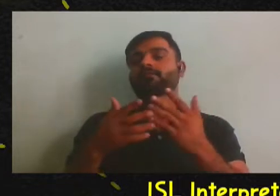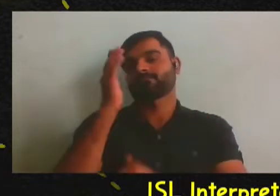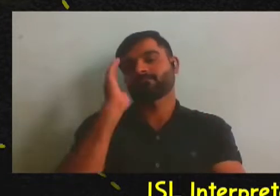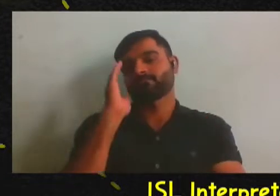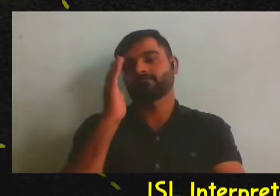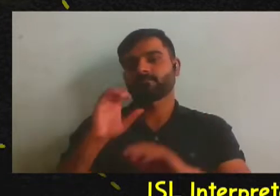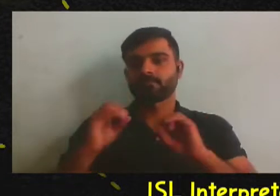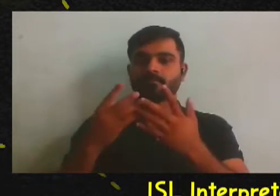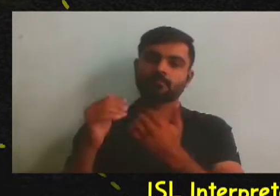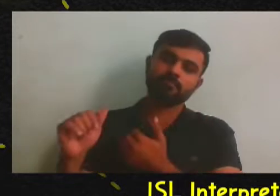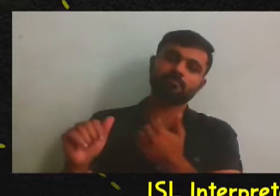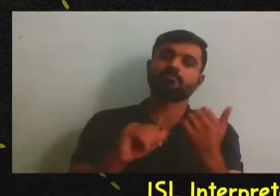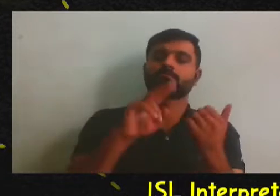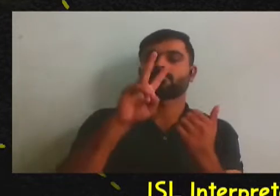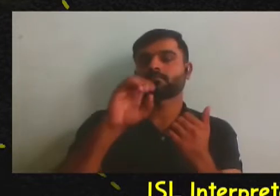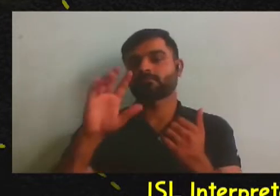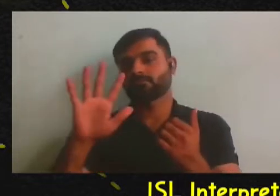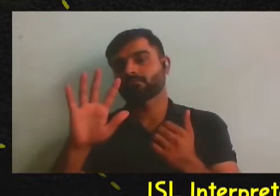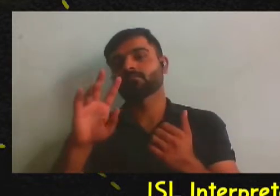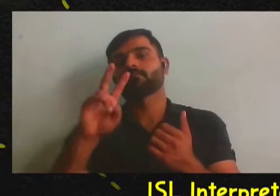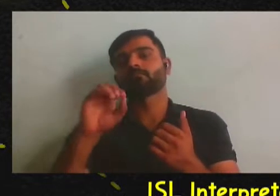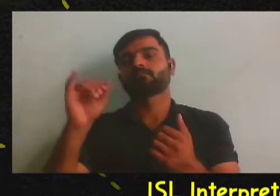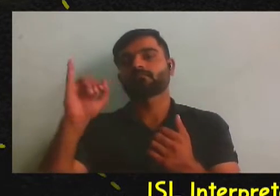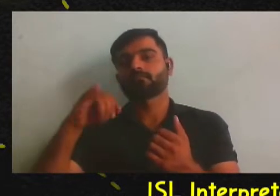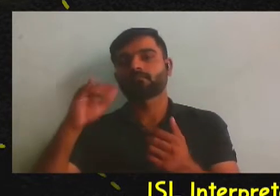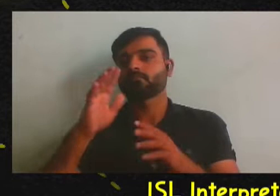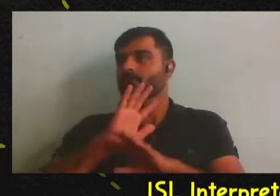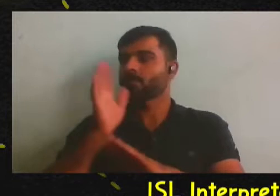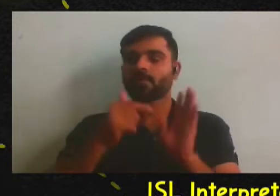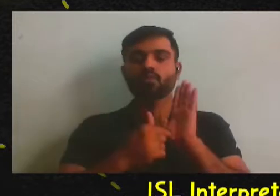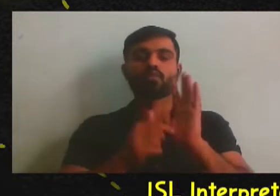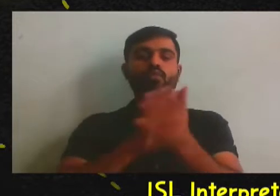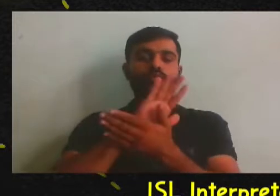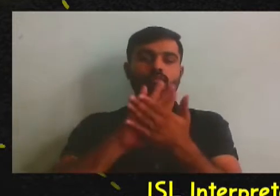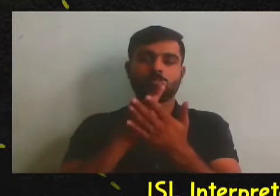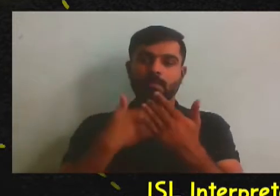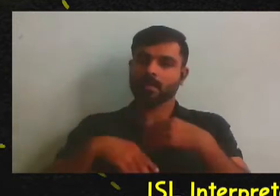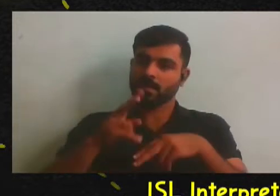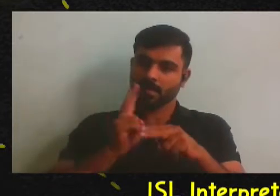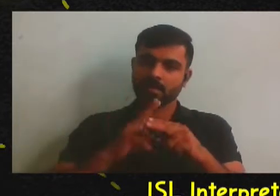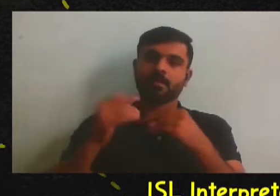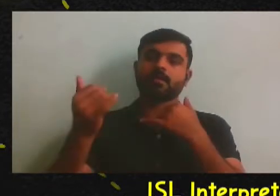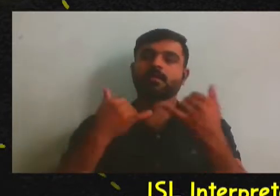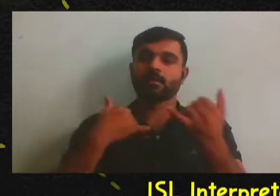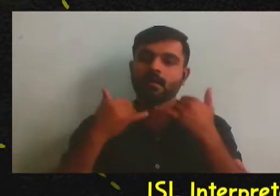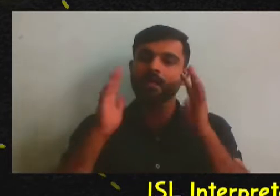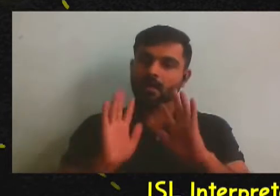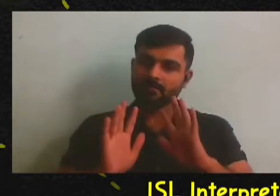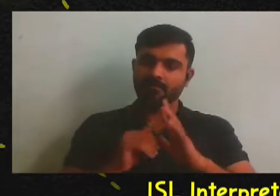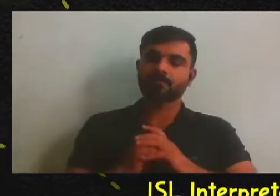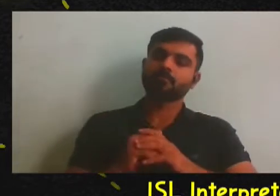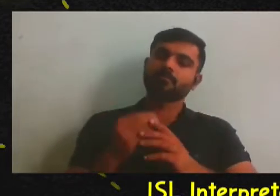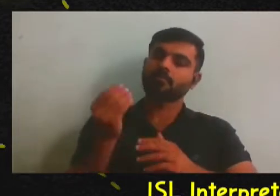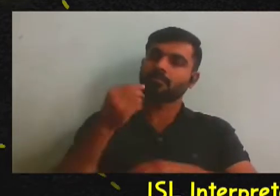in 2005 or 6. We haven't advertised after that, but we still get calls